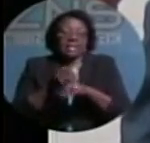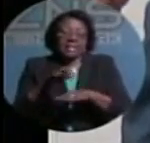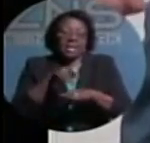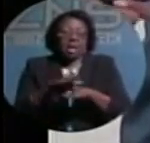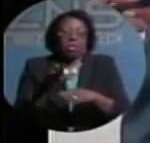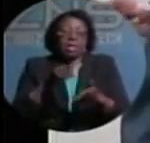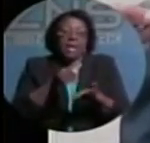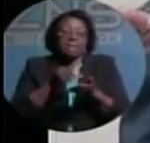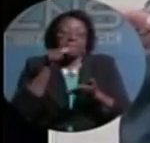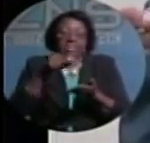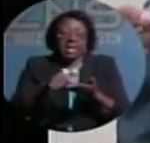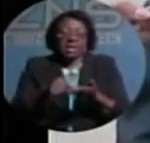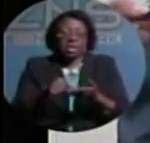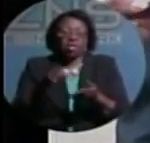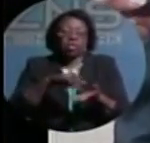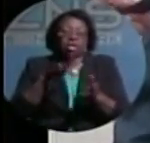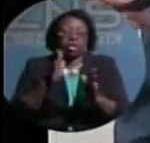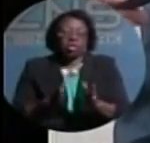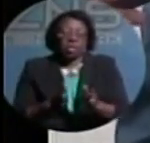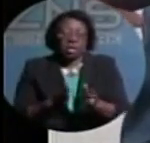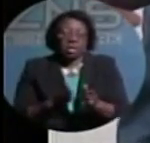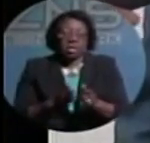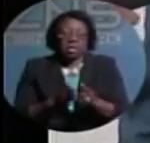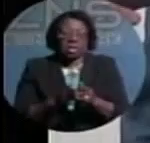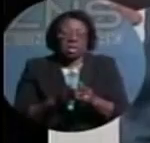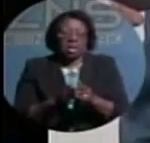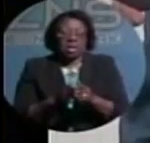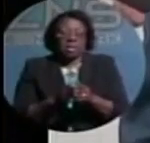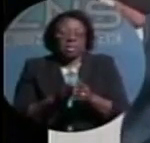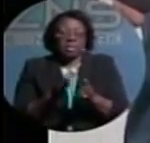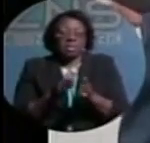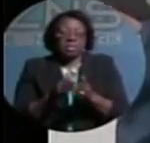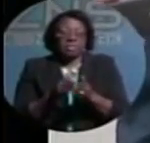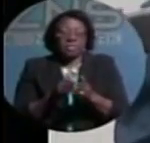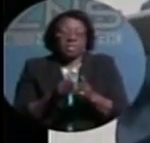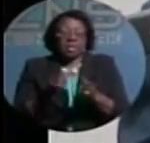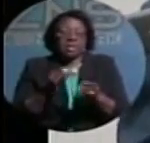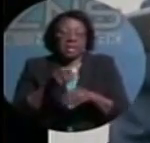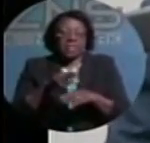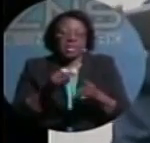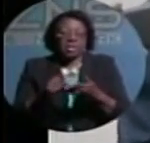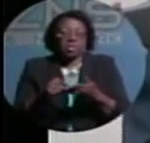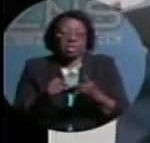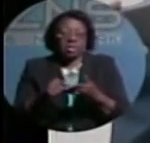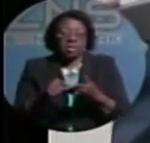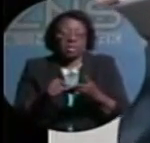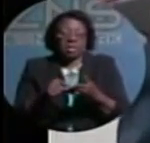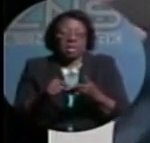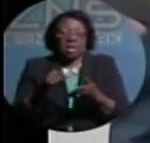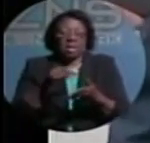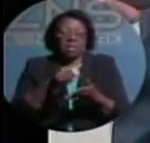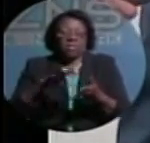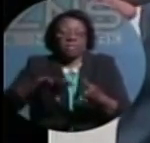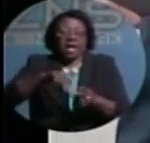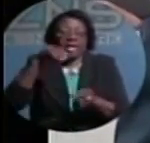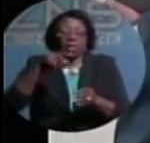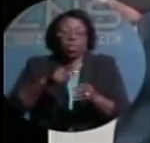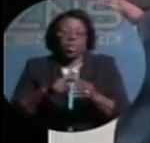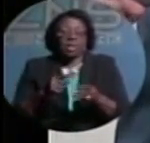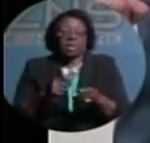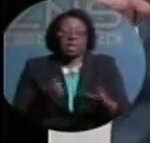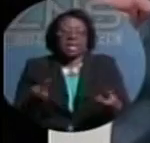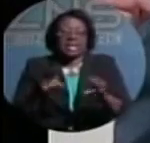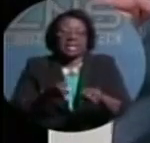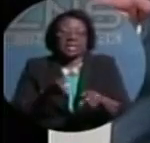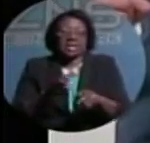to the students at the University of the Northern Caribbean in Mandeville, which is in the center of the country, which is high up in the hills, to find out what the situation is